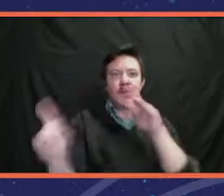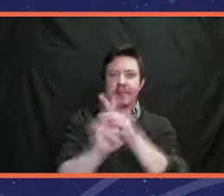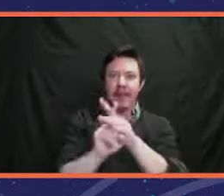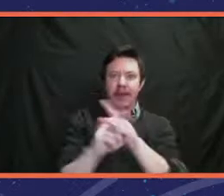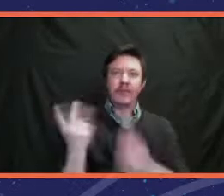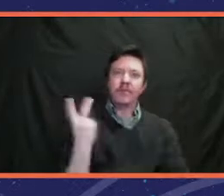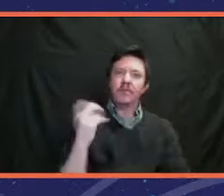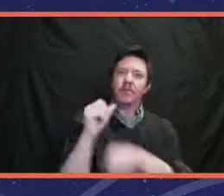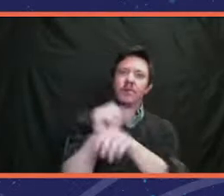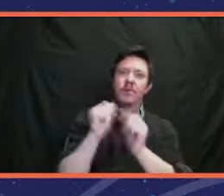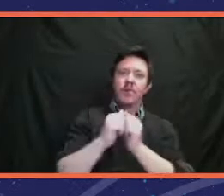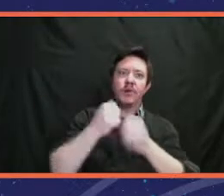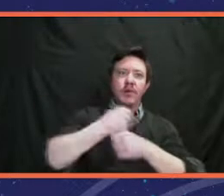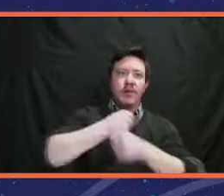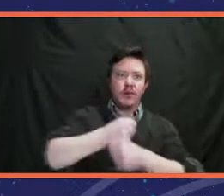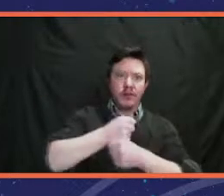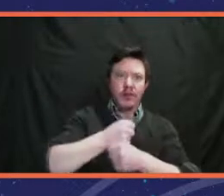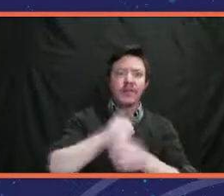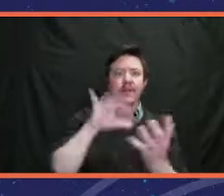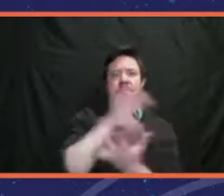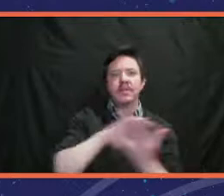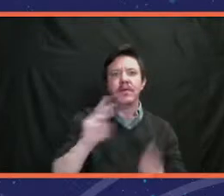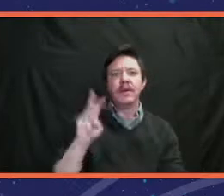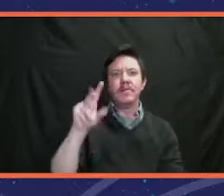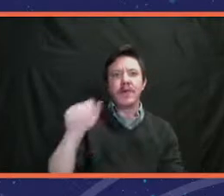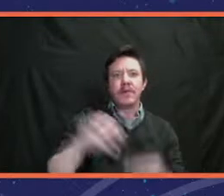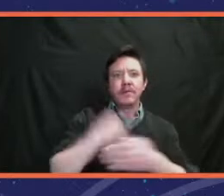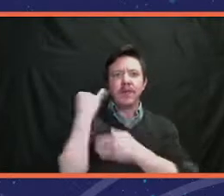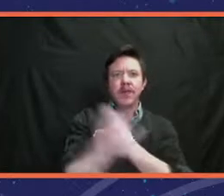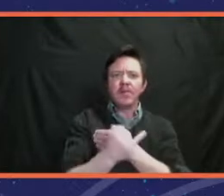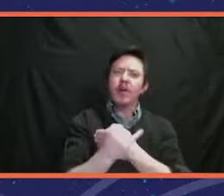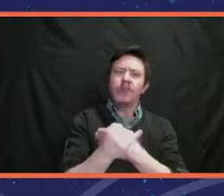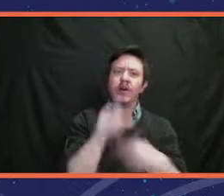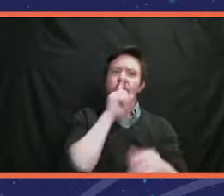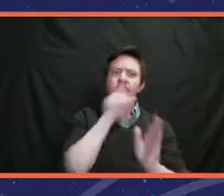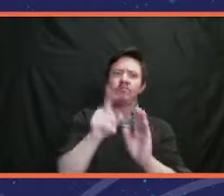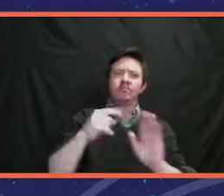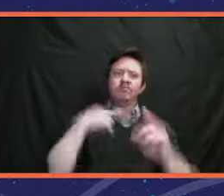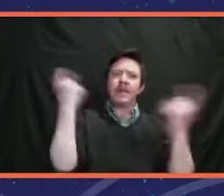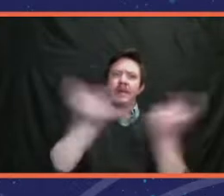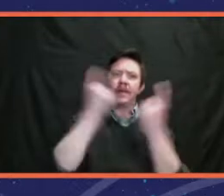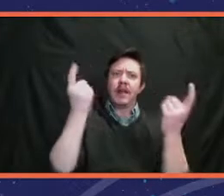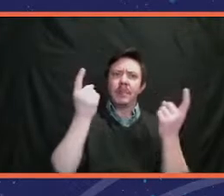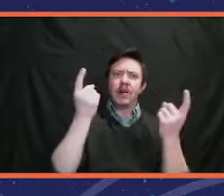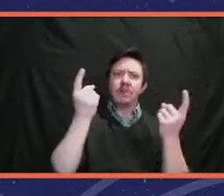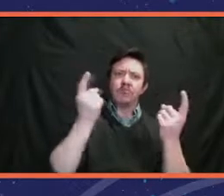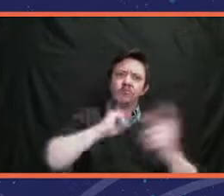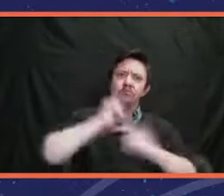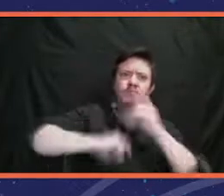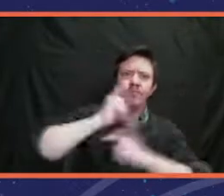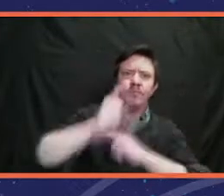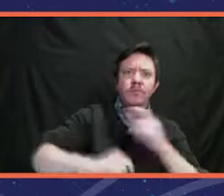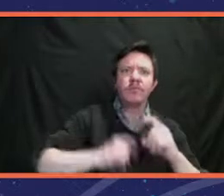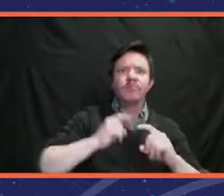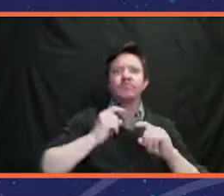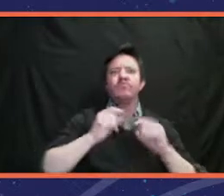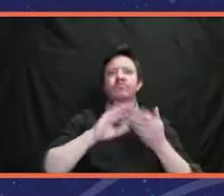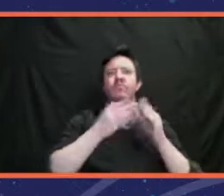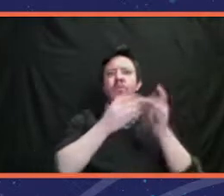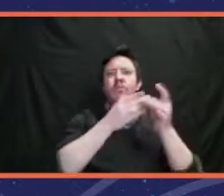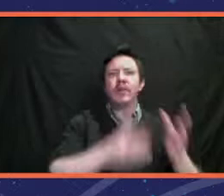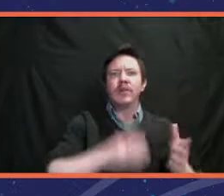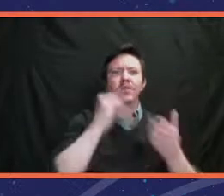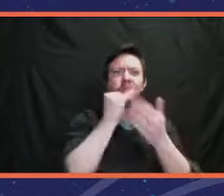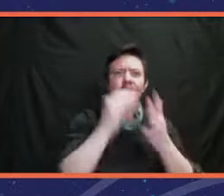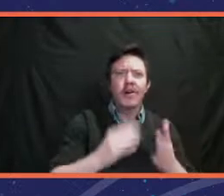this multimedia project aimed to just celebrate the contribution of creators, community leaders, artists, and